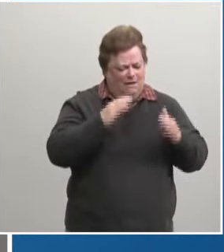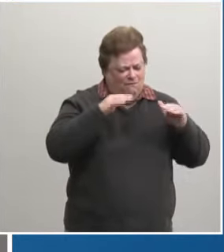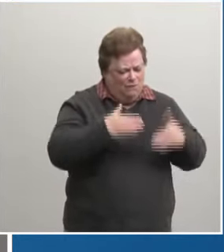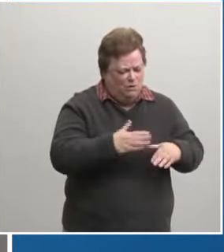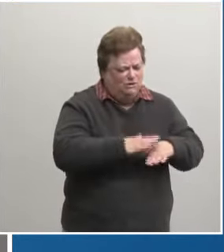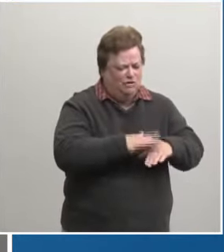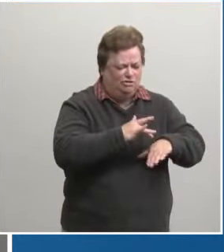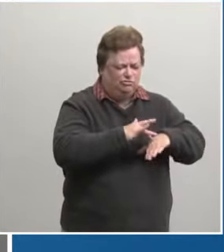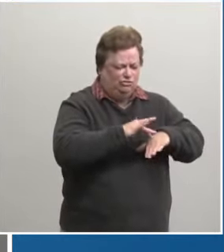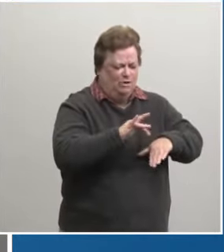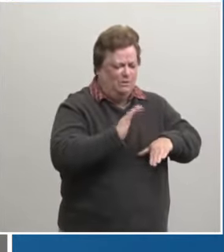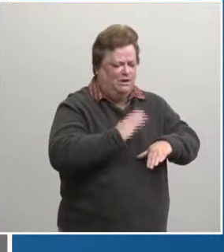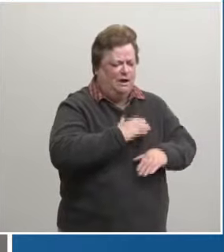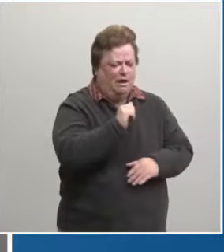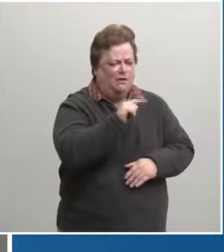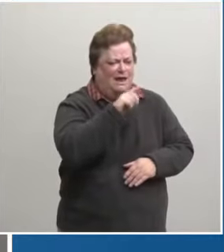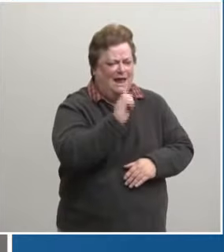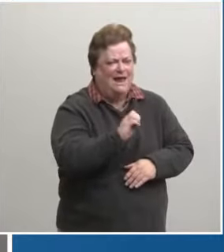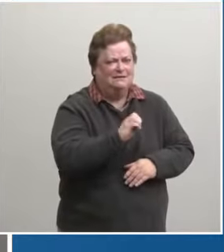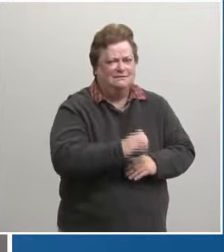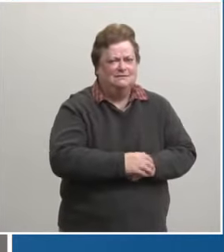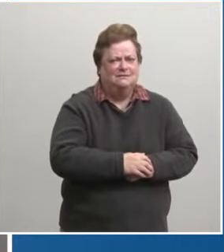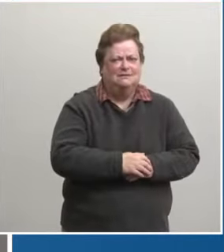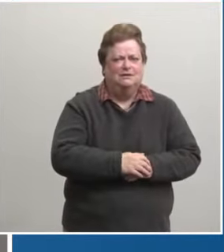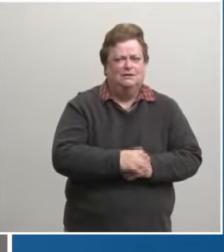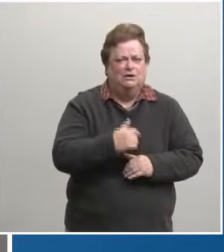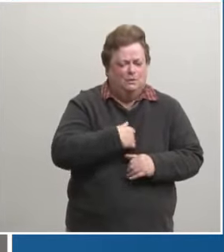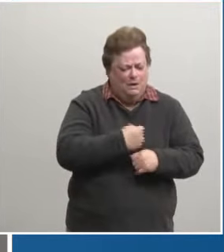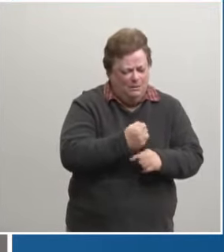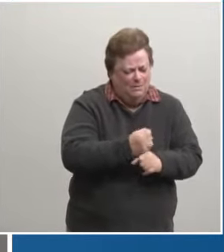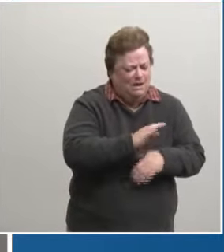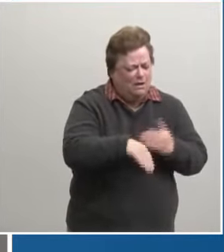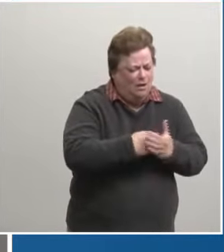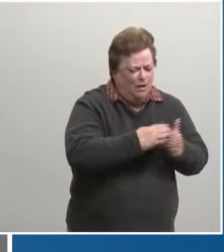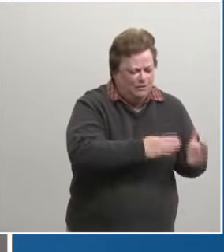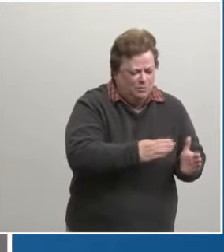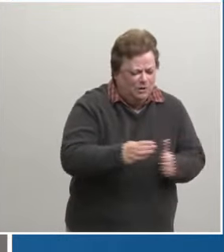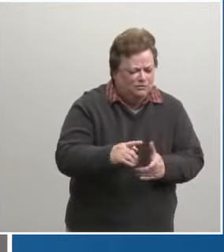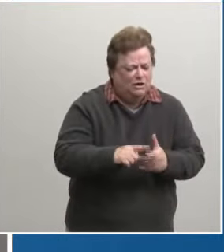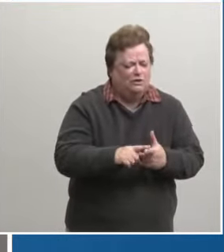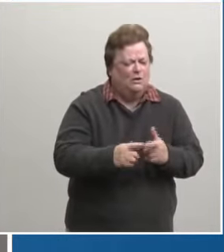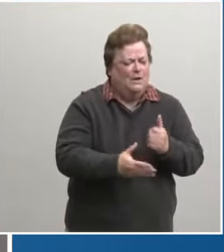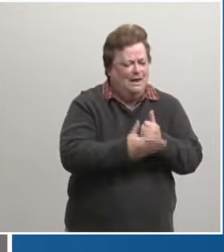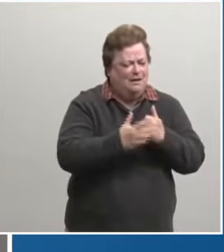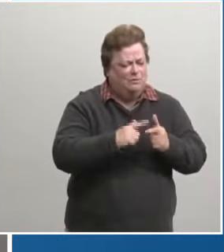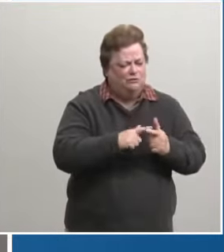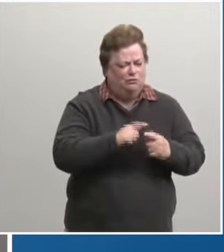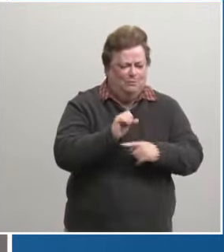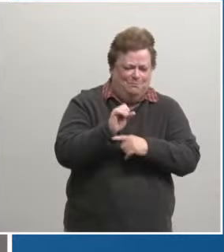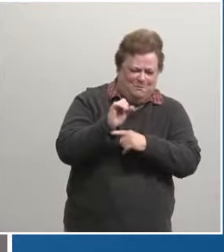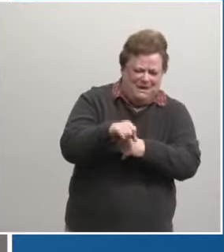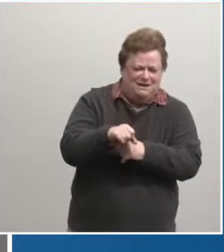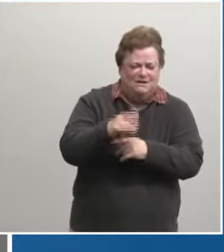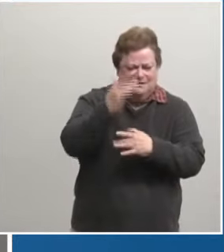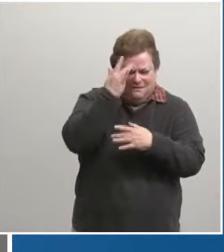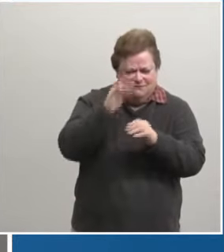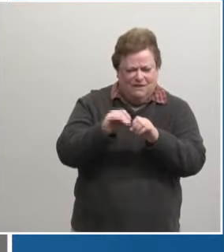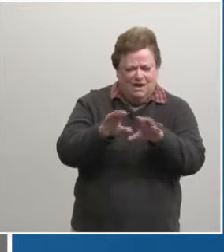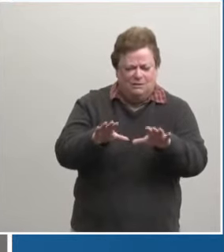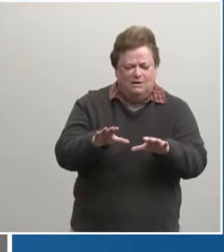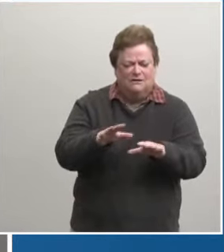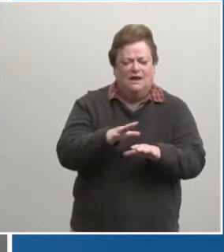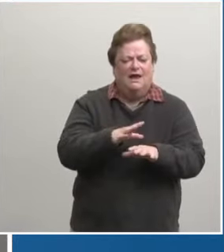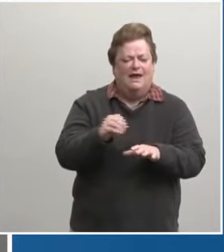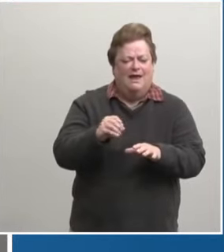axe. We are making the vitally important preparations that will help us topple this virus and clear a path out of the